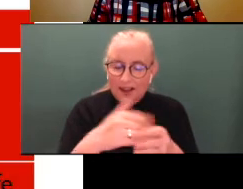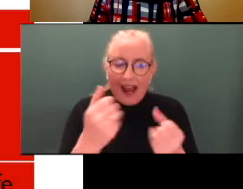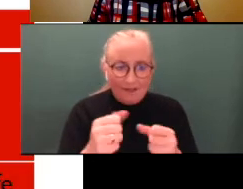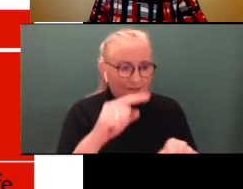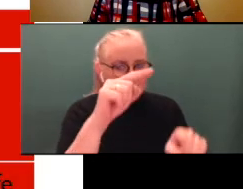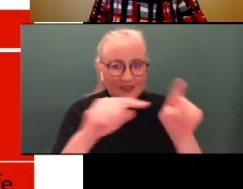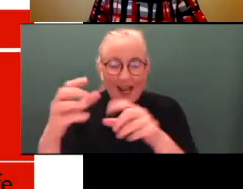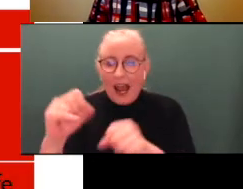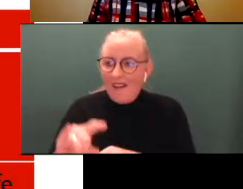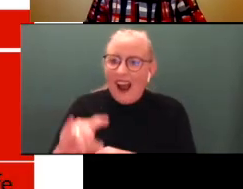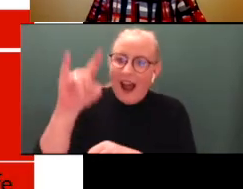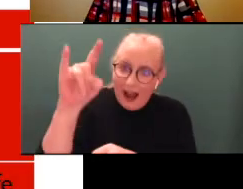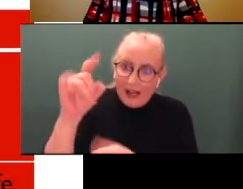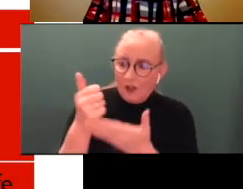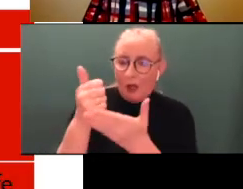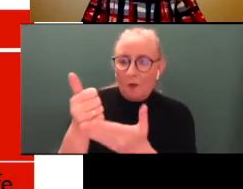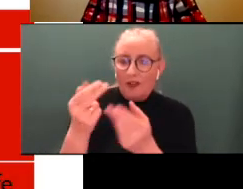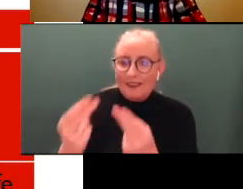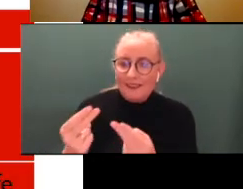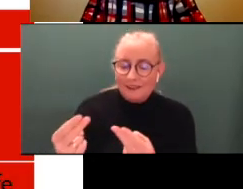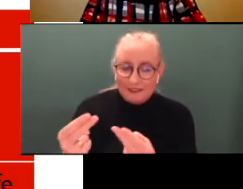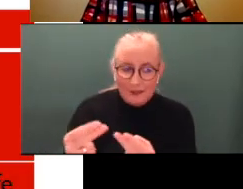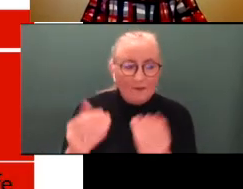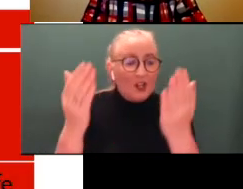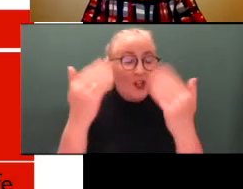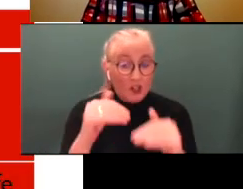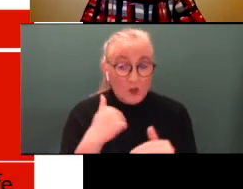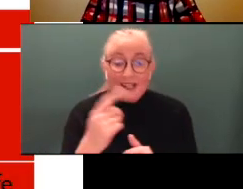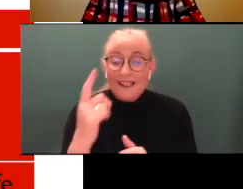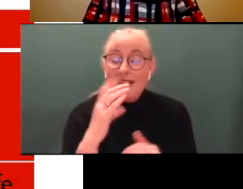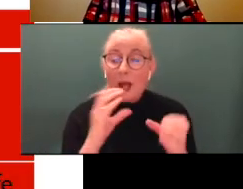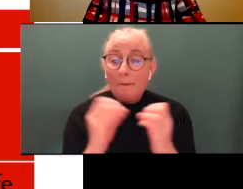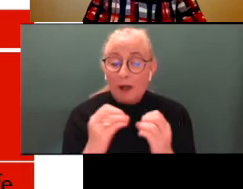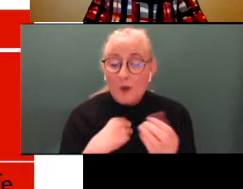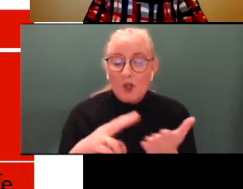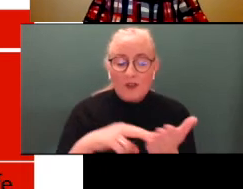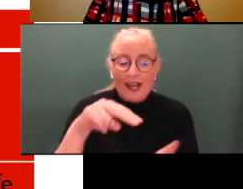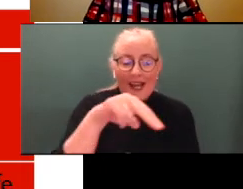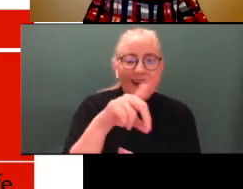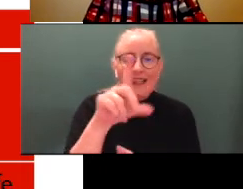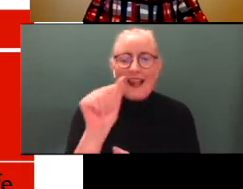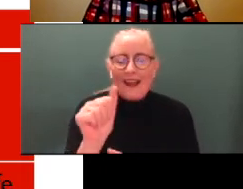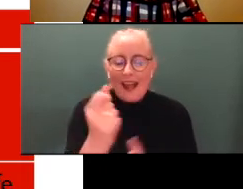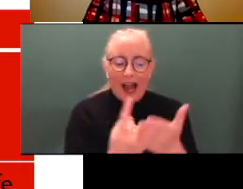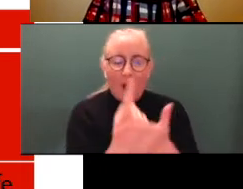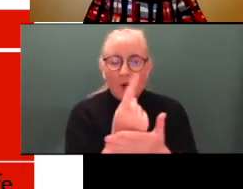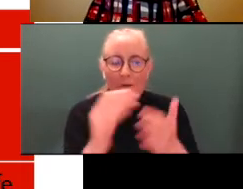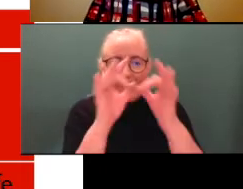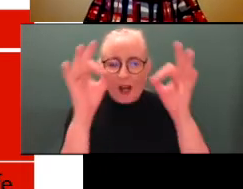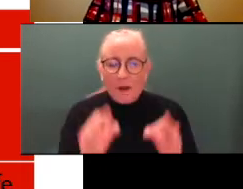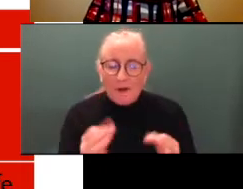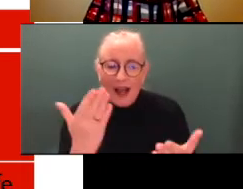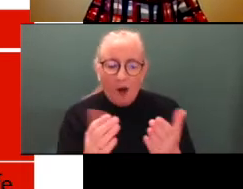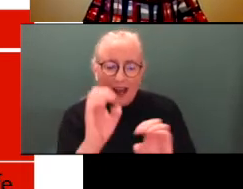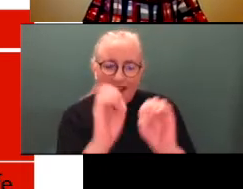high support needs. So as I noted, we used the NDA outcome framework to evaluate